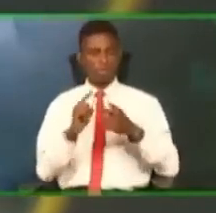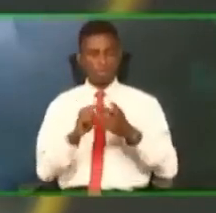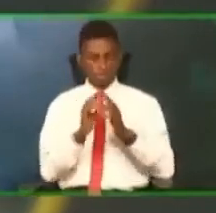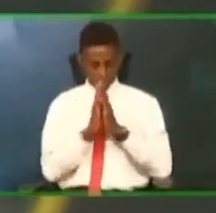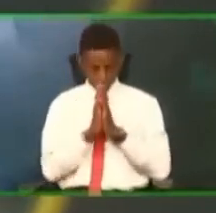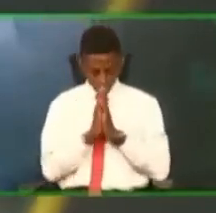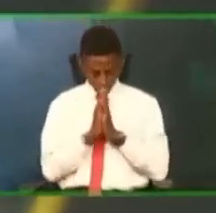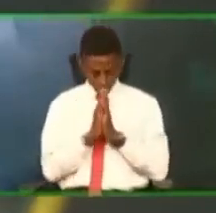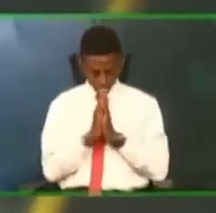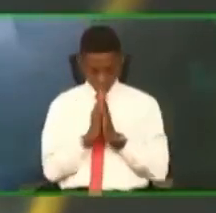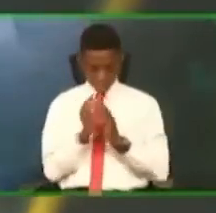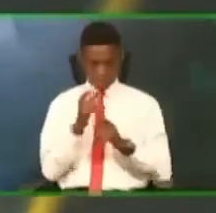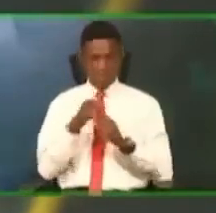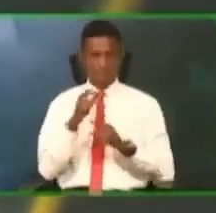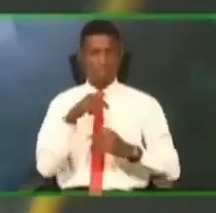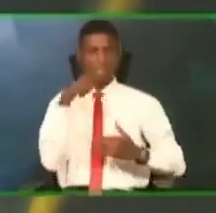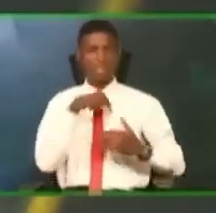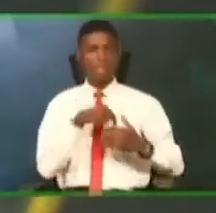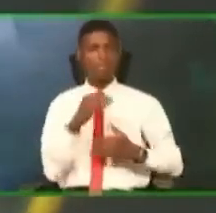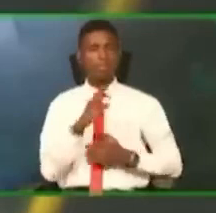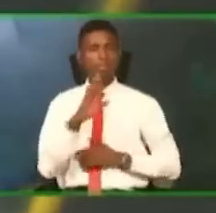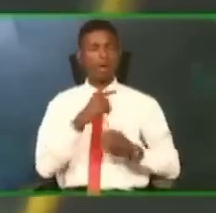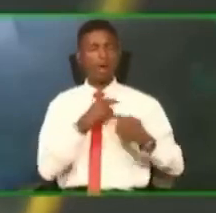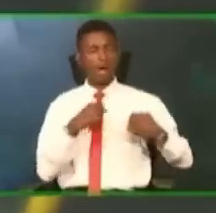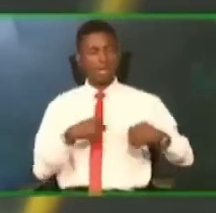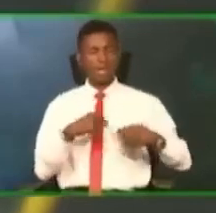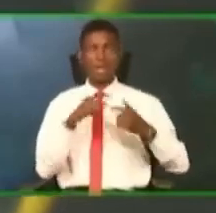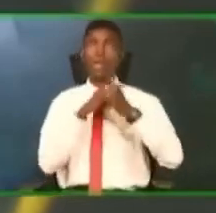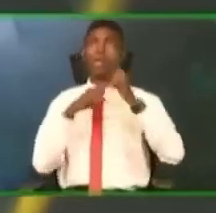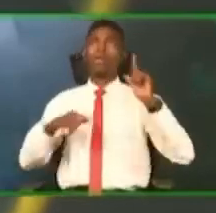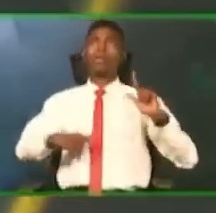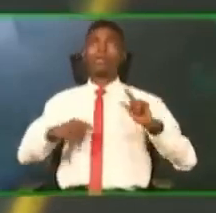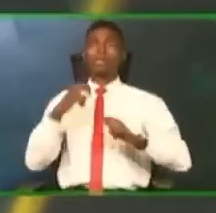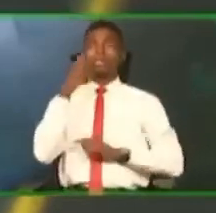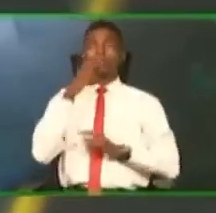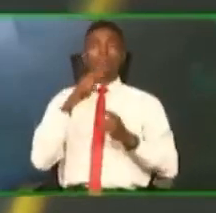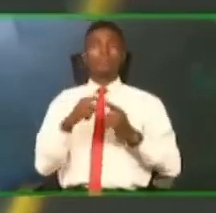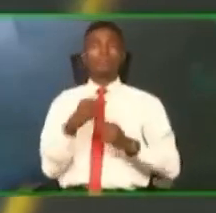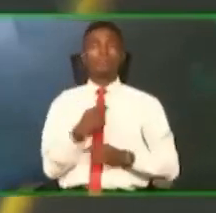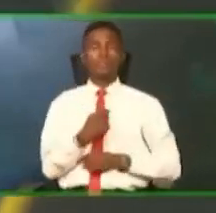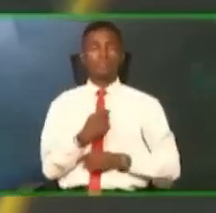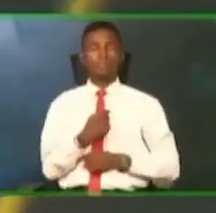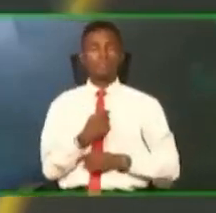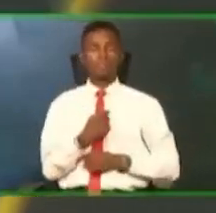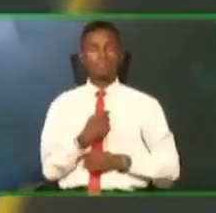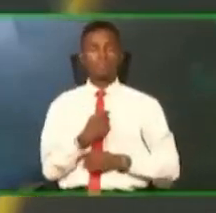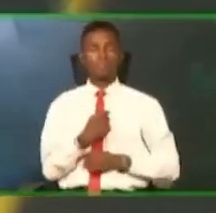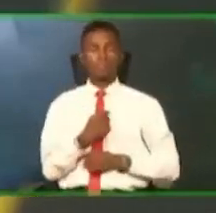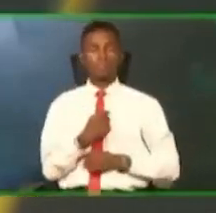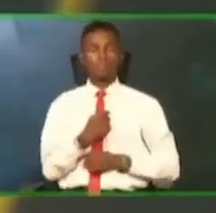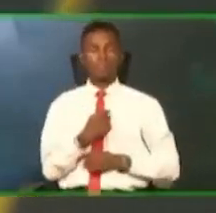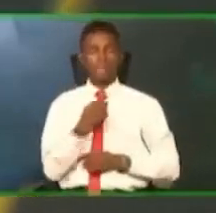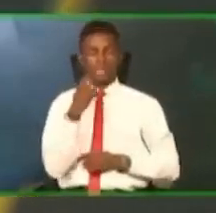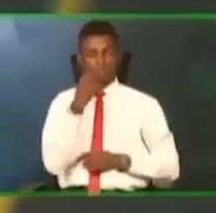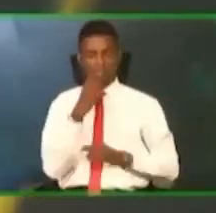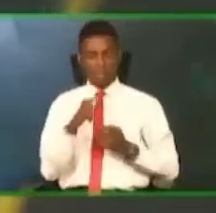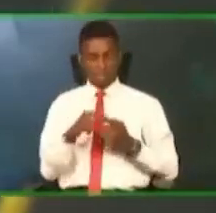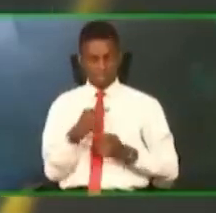the depth of your heart. Speak to me. Speak to me. Speak to me.